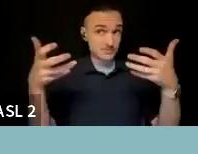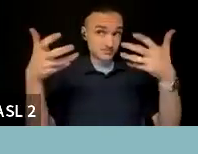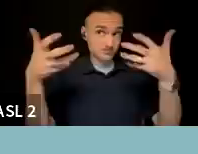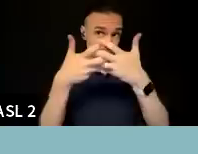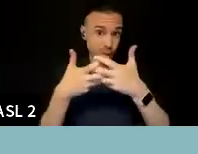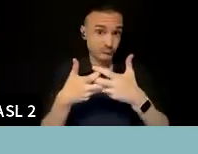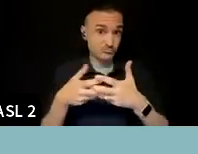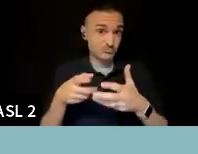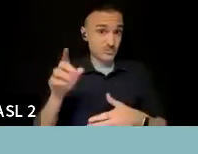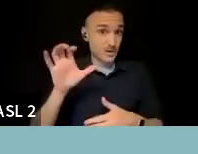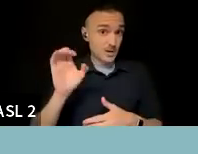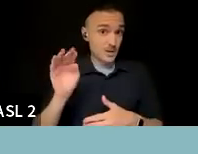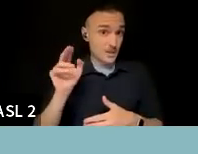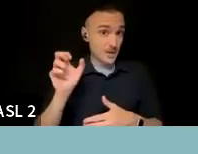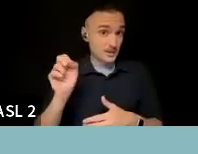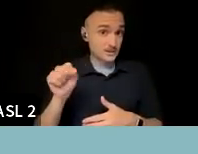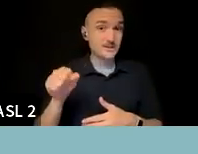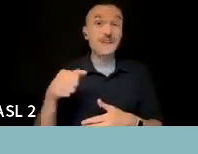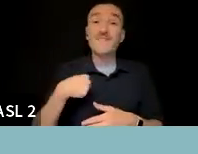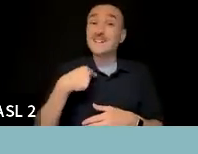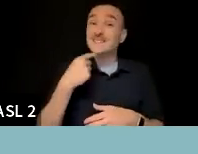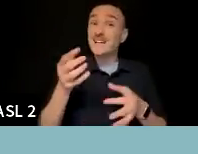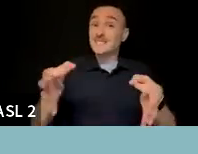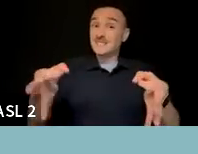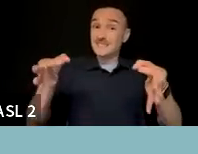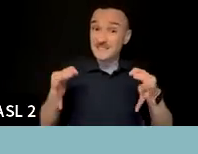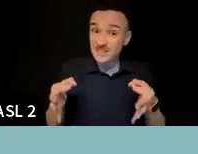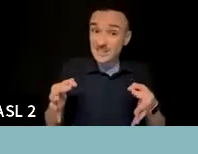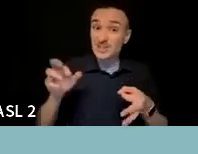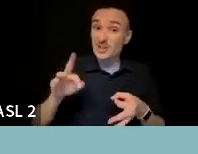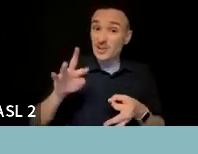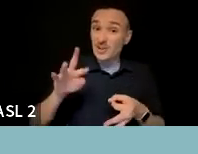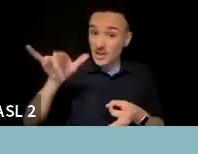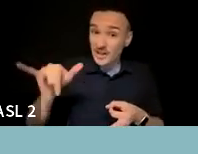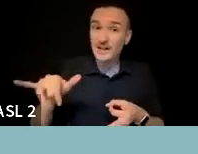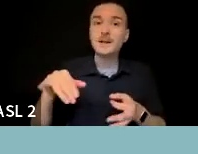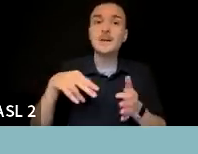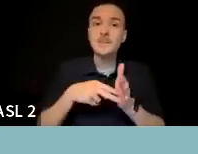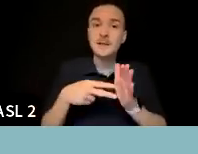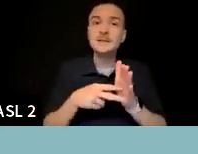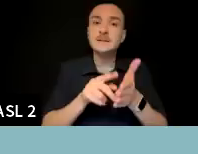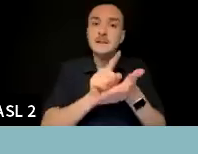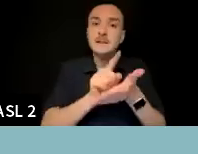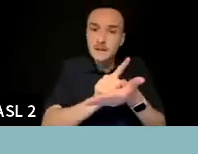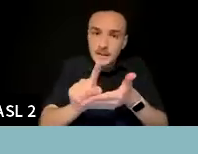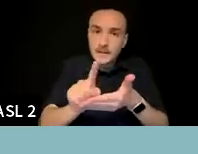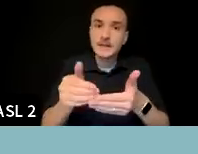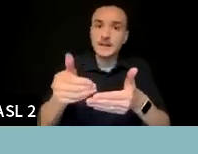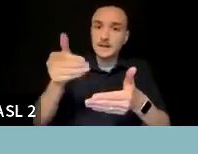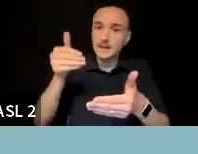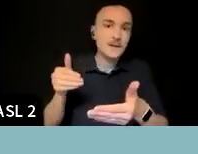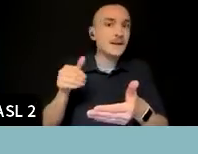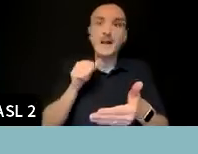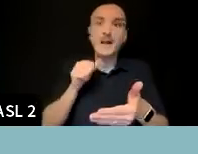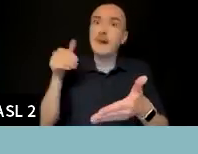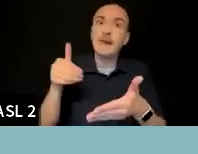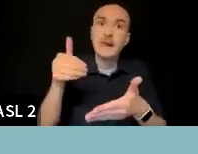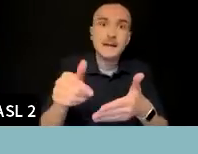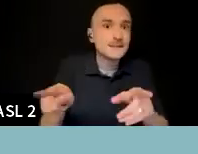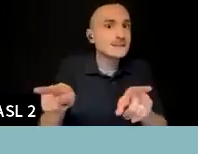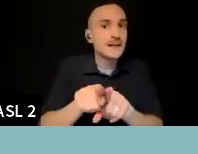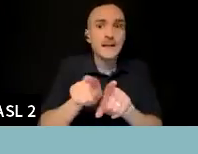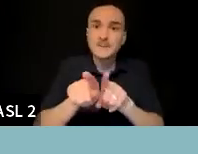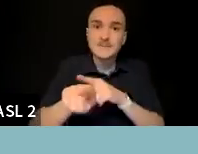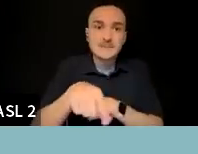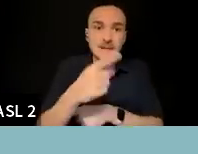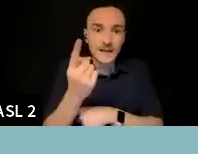say early, we mean days, not hours, not minutes ahead of the deadline. Yes, I like to say measure early on a calendar,